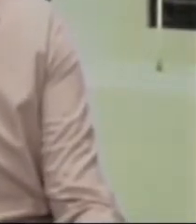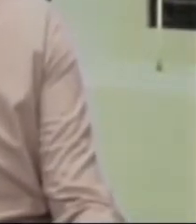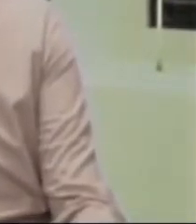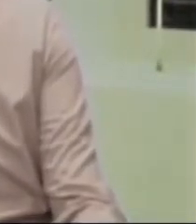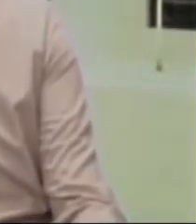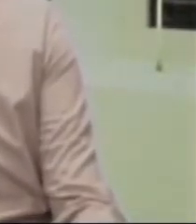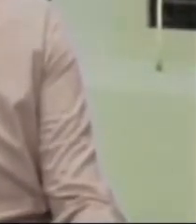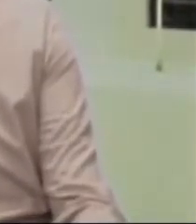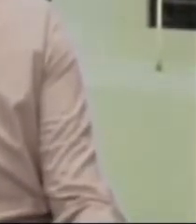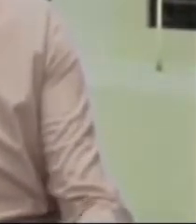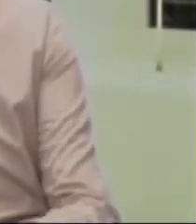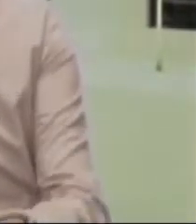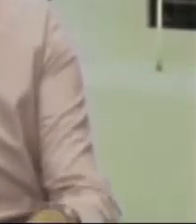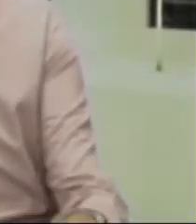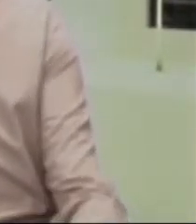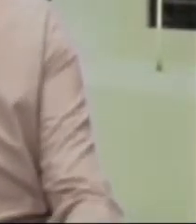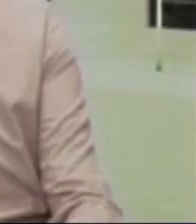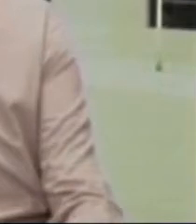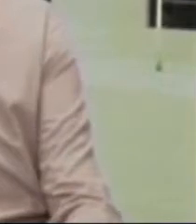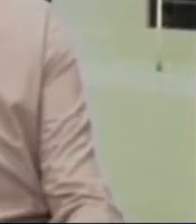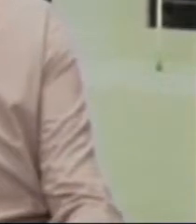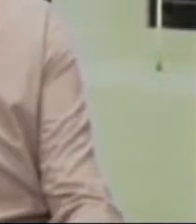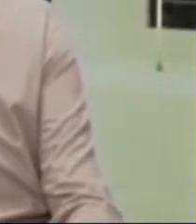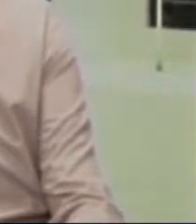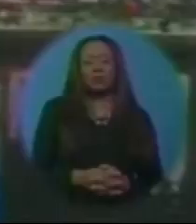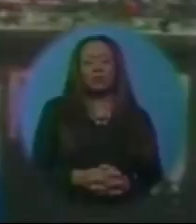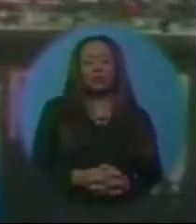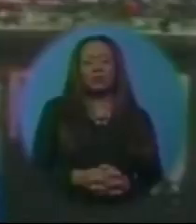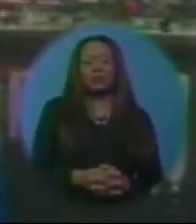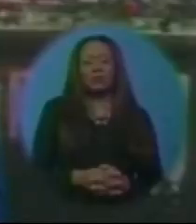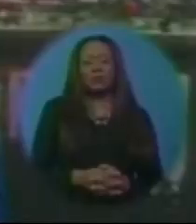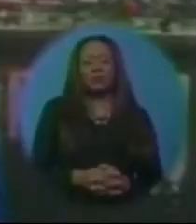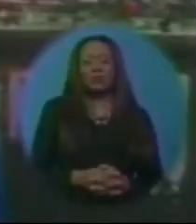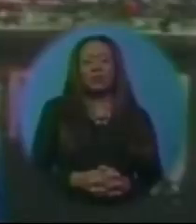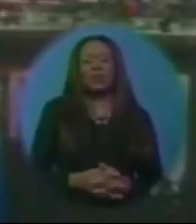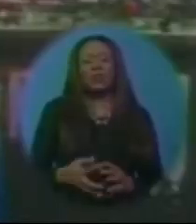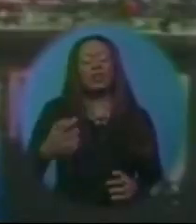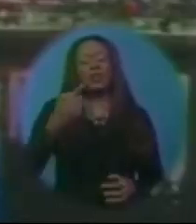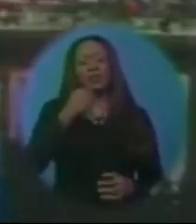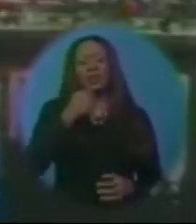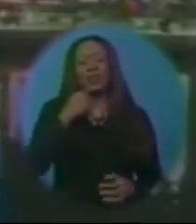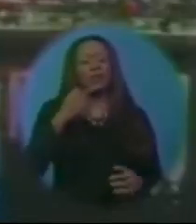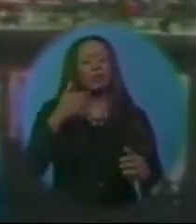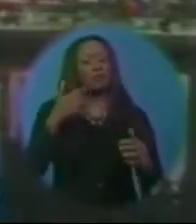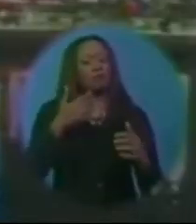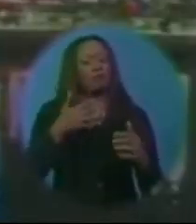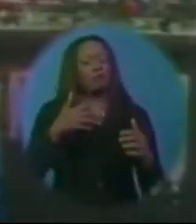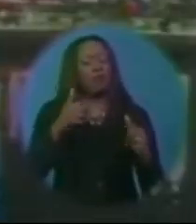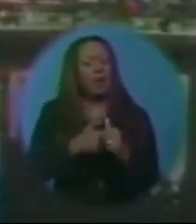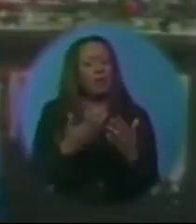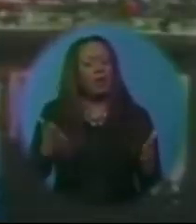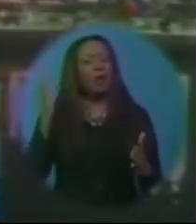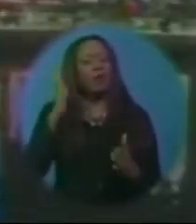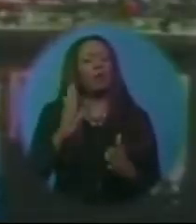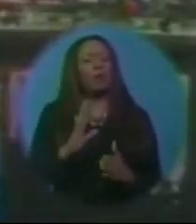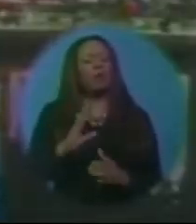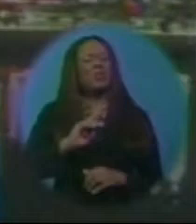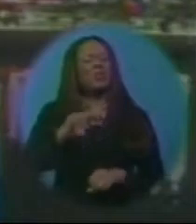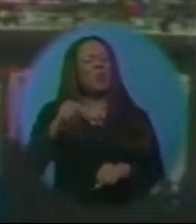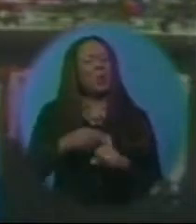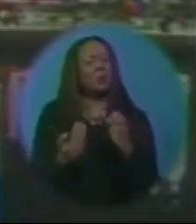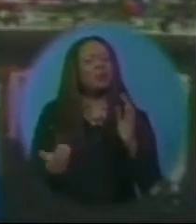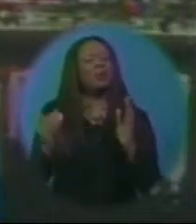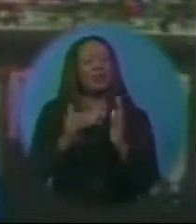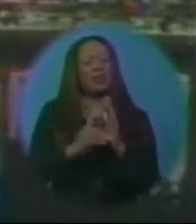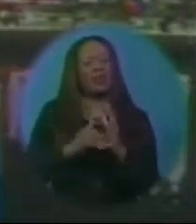protective systems that we have in place adjacent to that particular device. Meanwhile, Mr. Blackman expects operations will soon return to normal